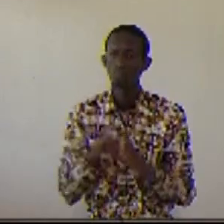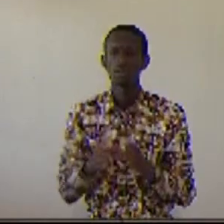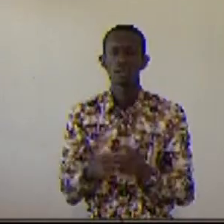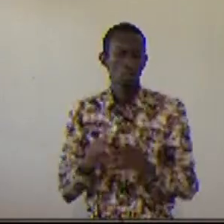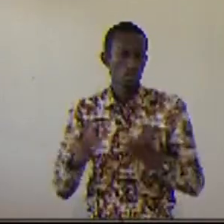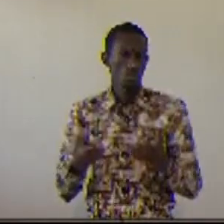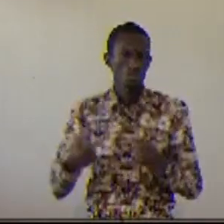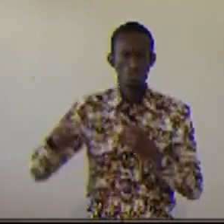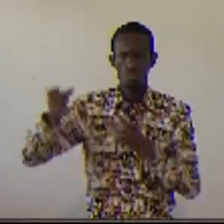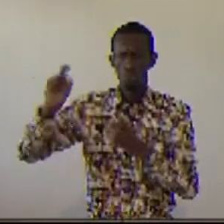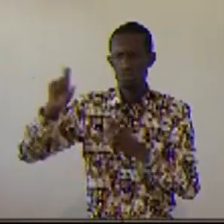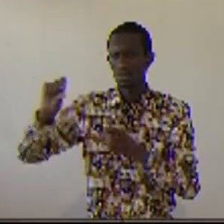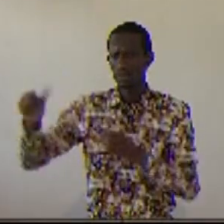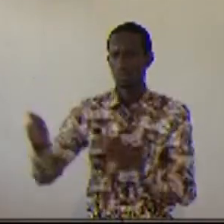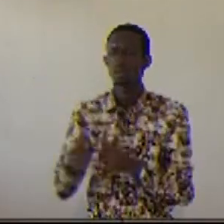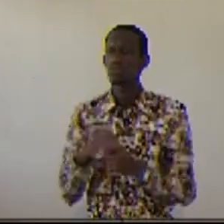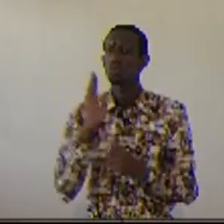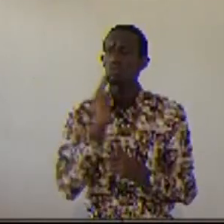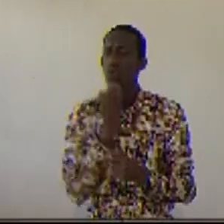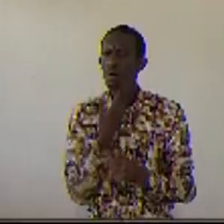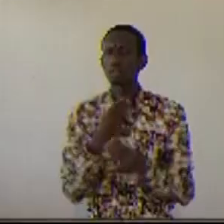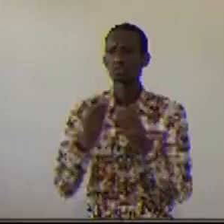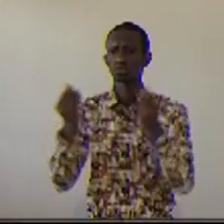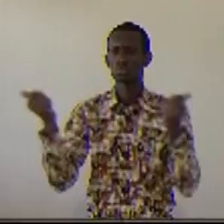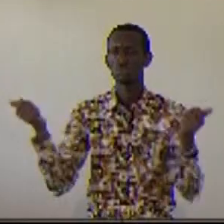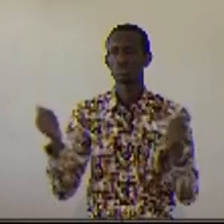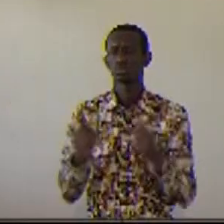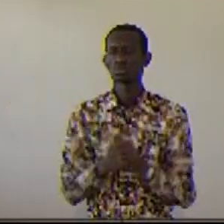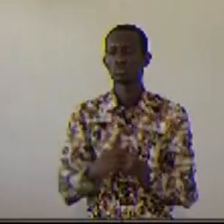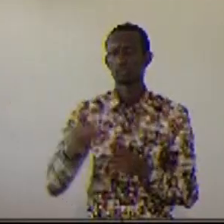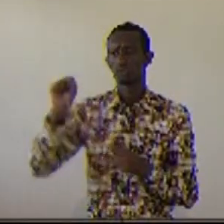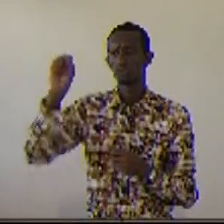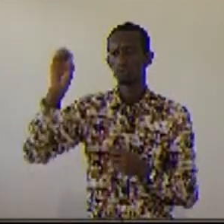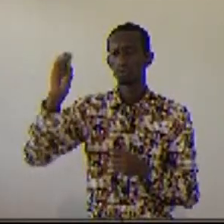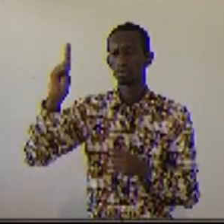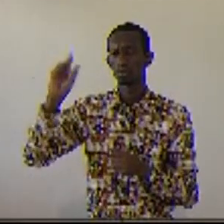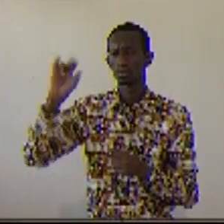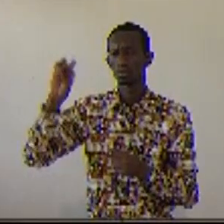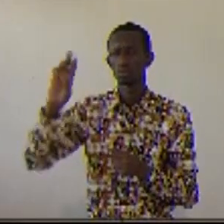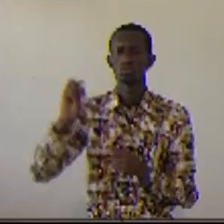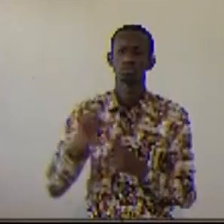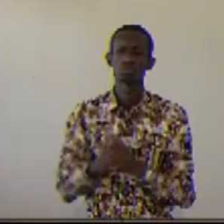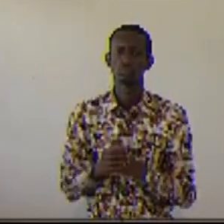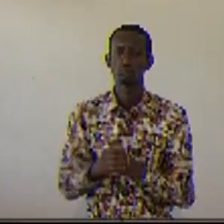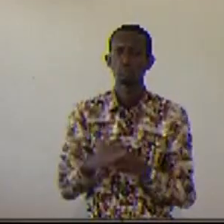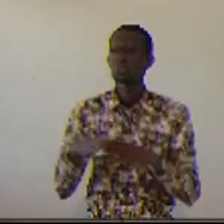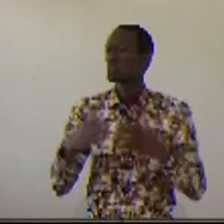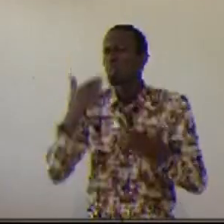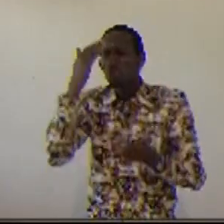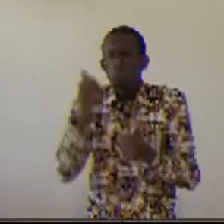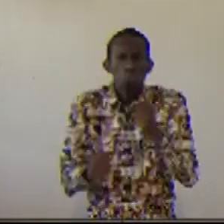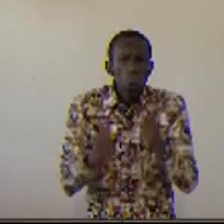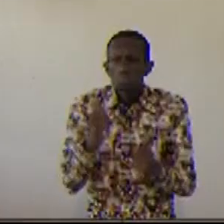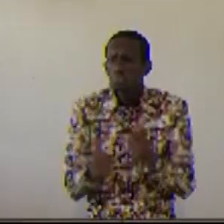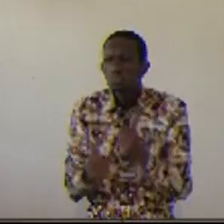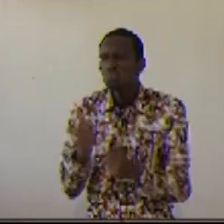of adding water, so add a solution of sodium chloride, and you see which one will take place faster. So this one, when